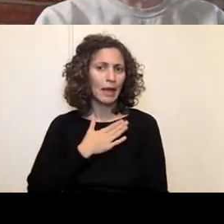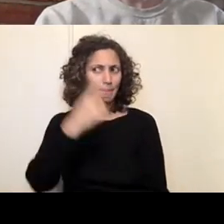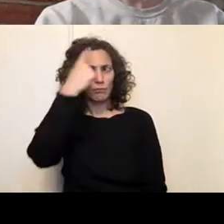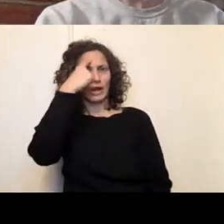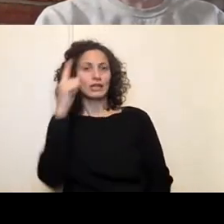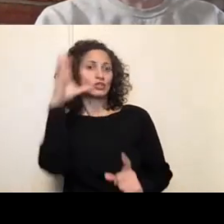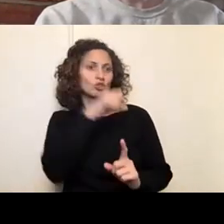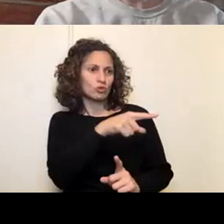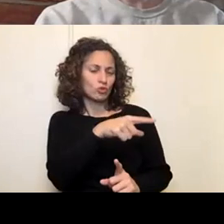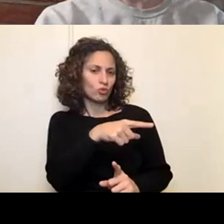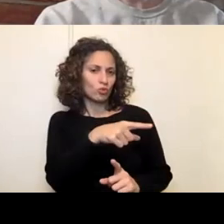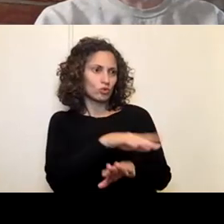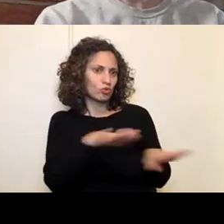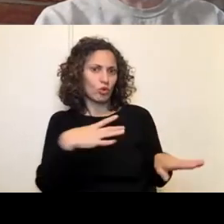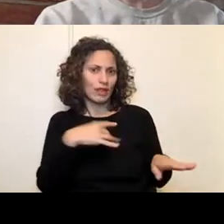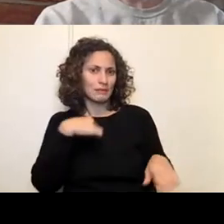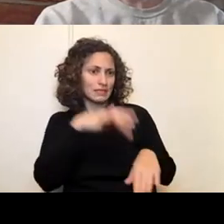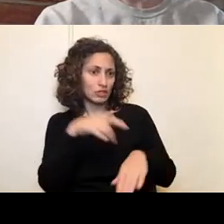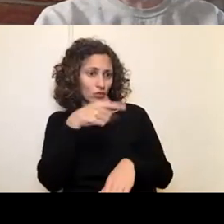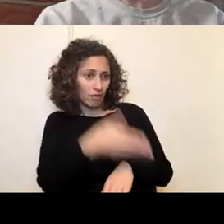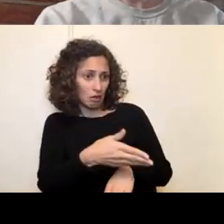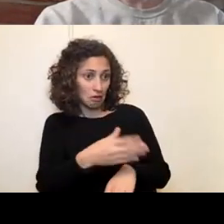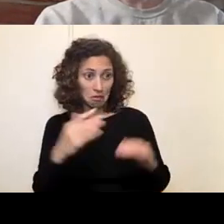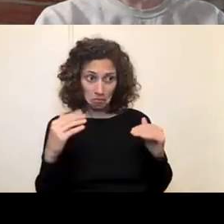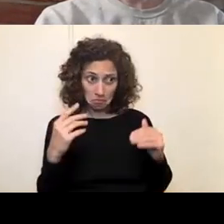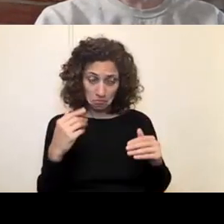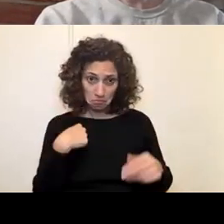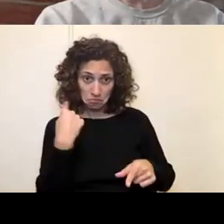like it if I touched you there. Is that a fair assumption?